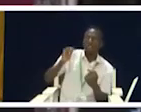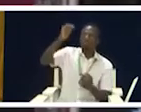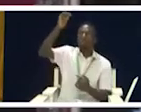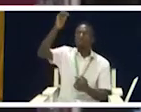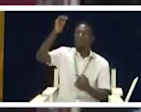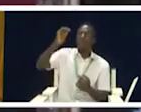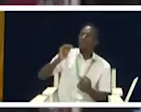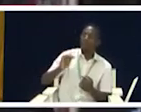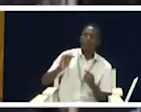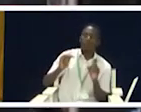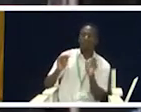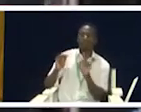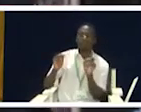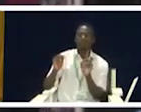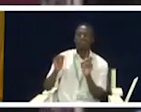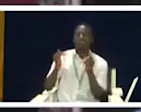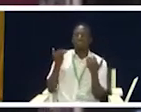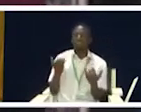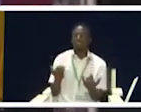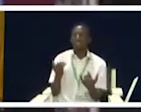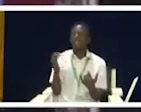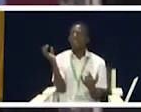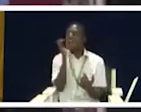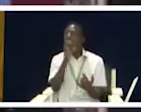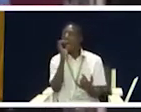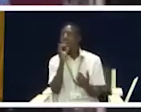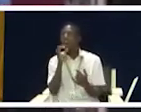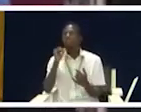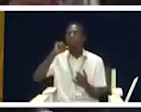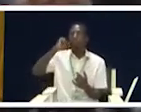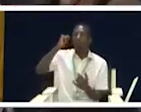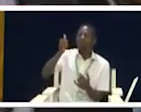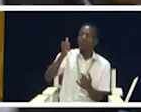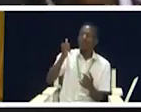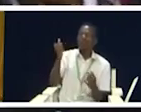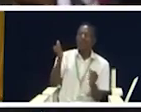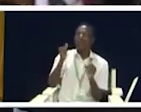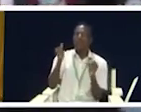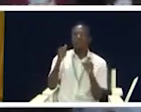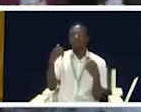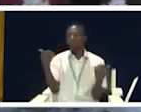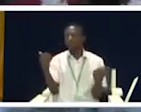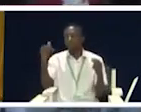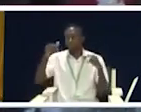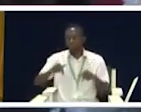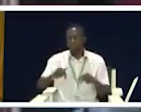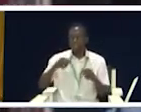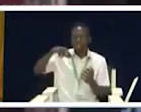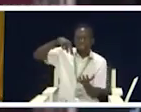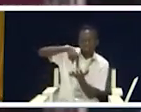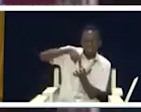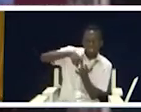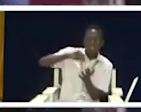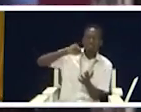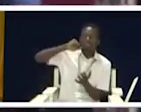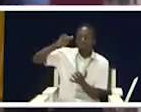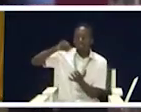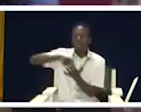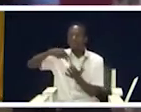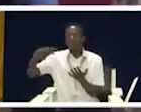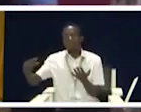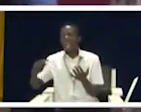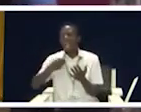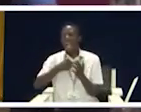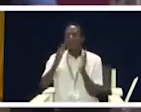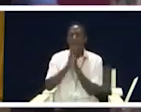are cold. Today you are on fire for the Lord, tomorrow you don't know what is happening. Today you are standing, tomorrow you are falling. I came for those